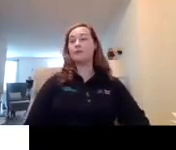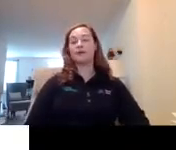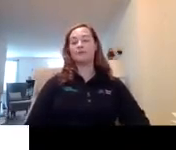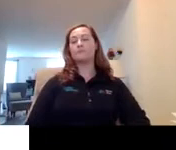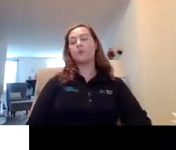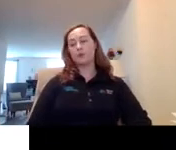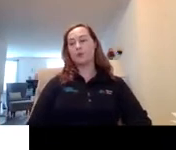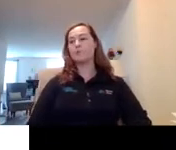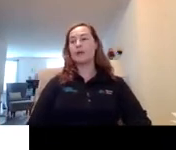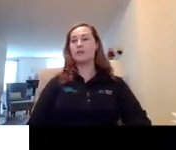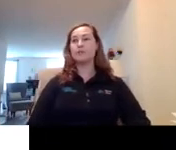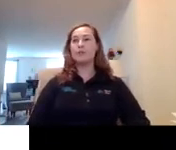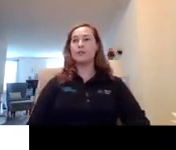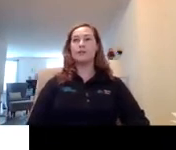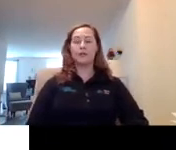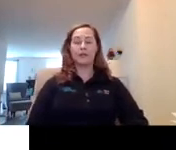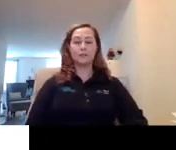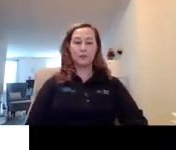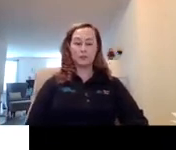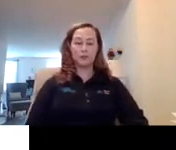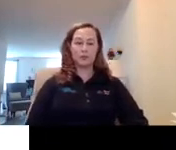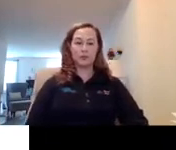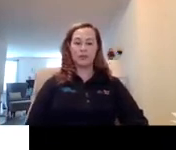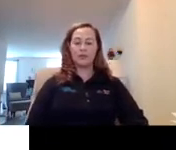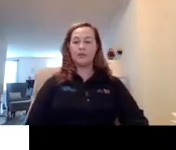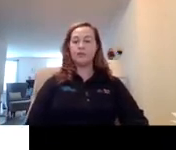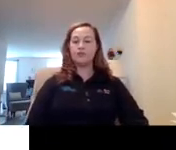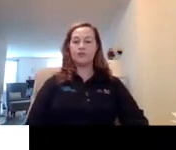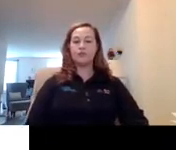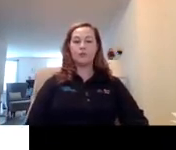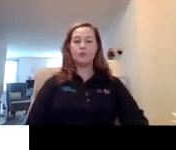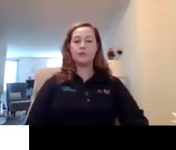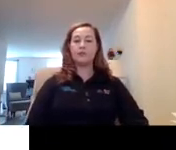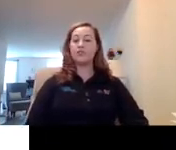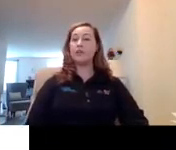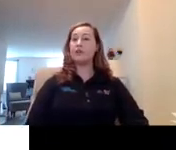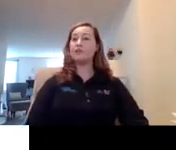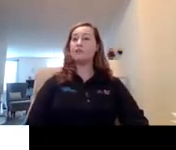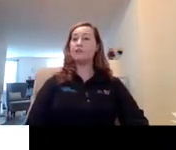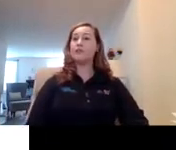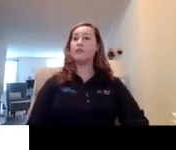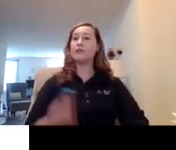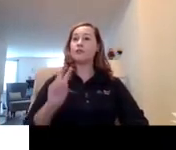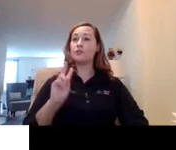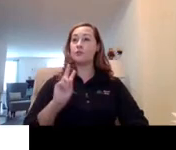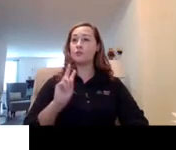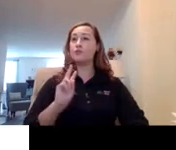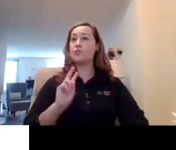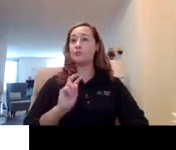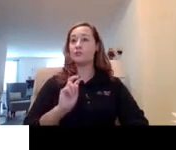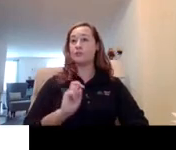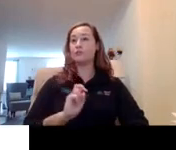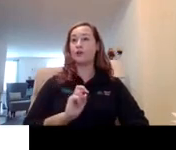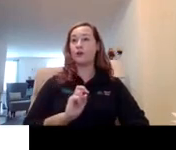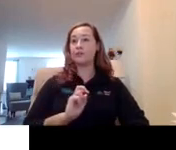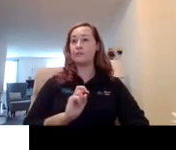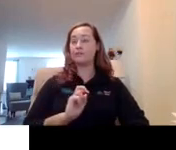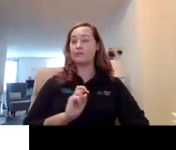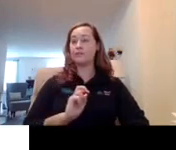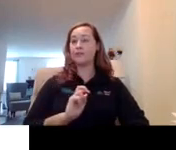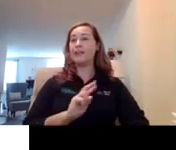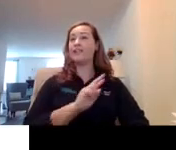mother, also Spanish speaking, when I spoke to her, she told me that she had already lost 2 children to